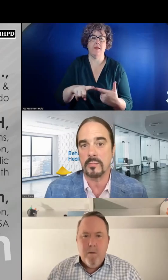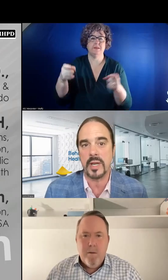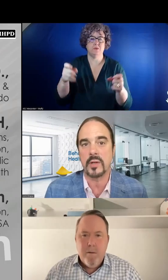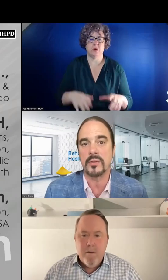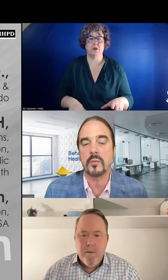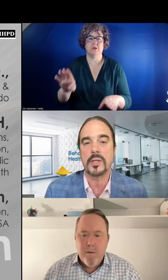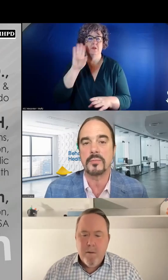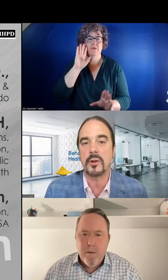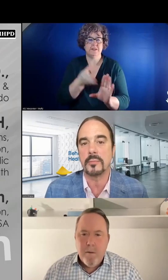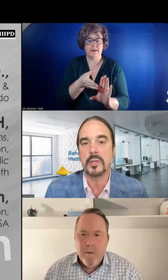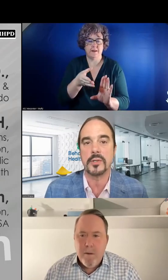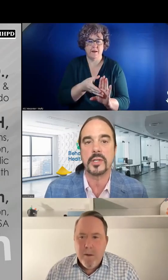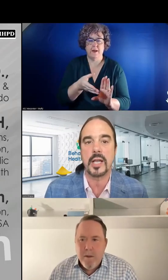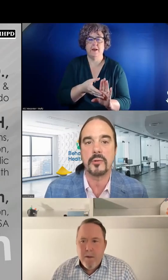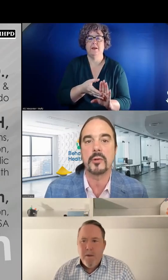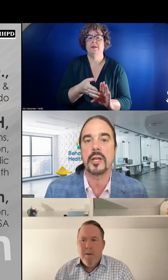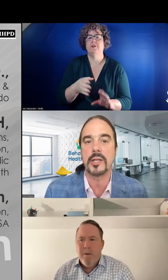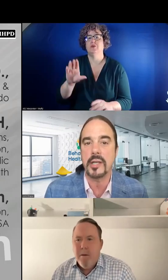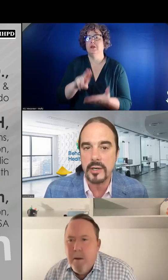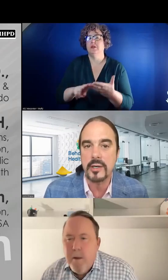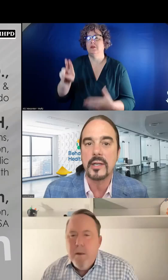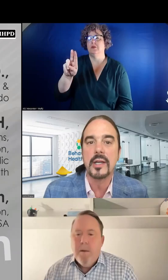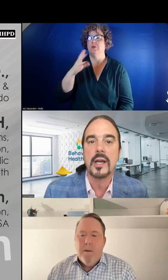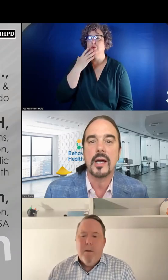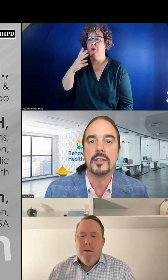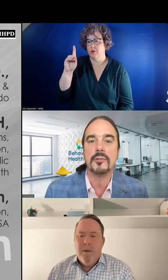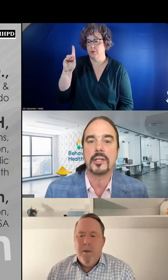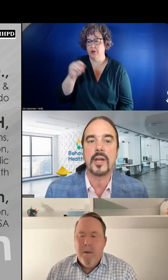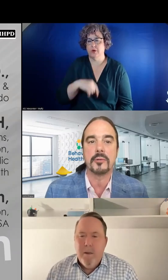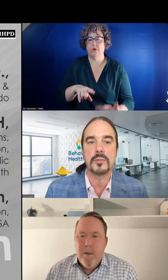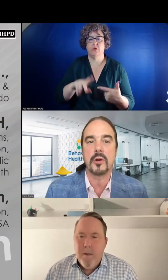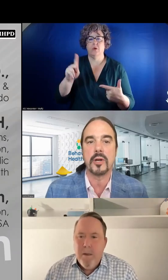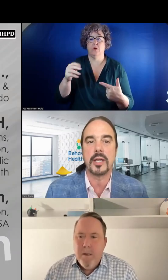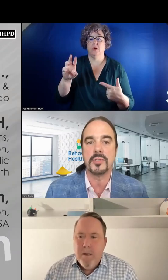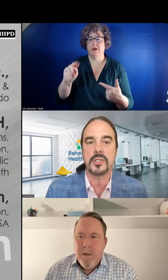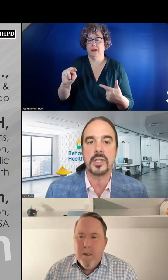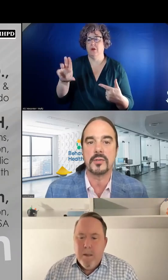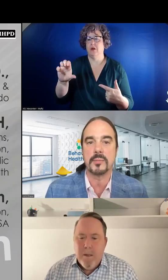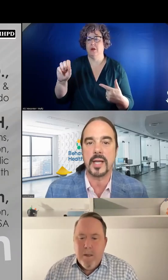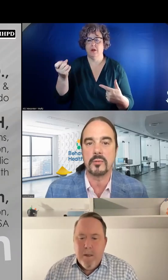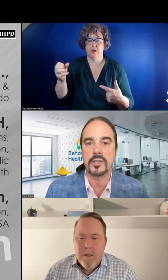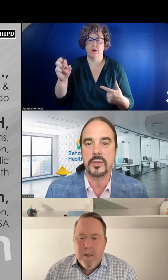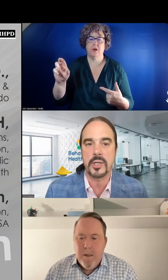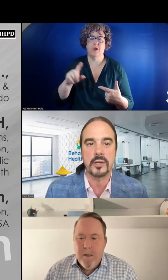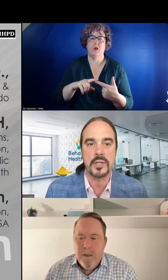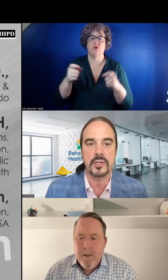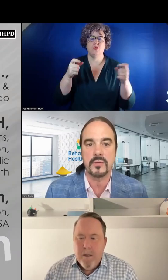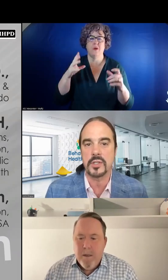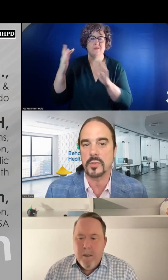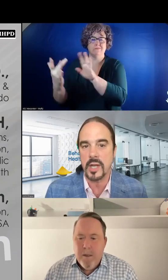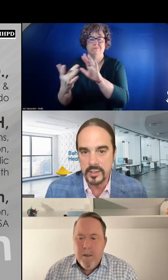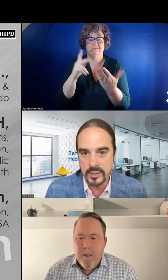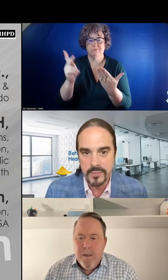the Behavioral Health and Wellness Program at the University of Colorado, Karen Connor, Director of Outreach Programs, the Center of Tobacco Research and